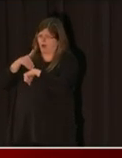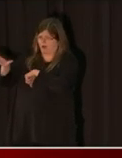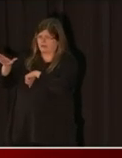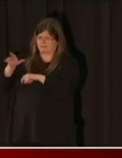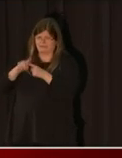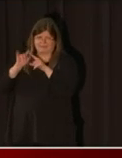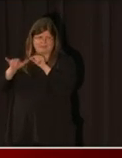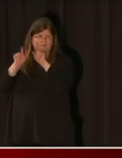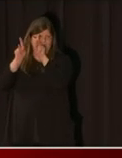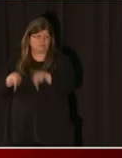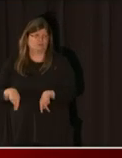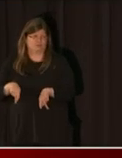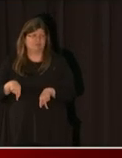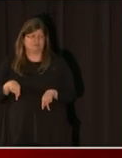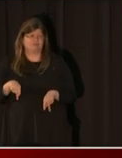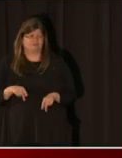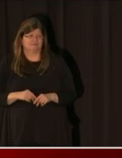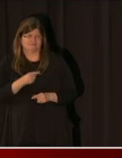Hill.